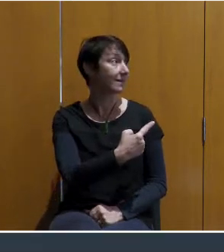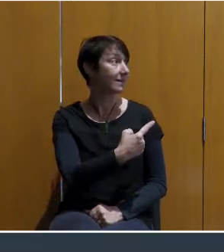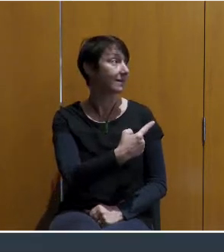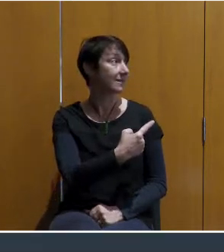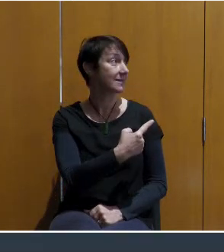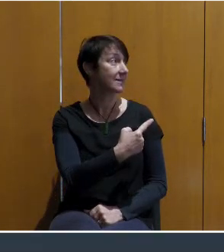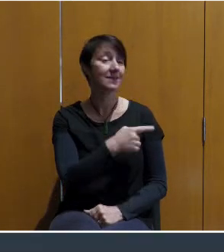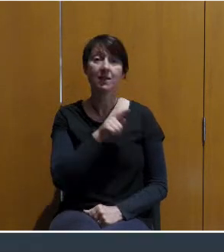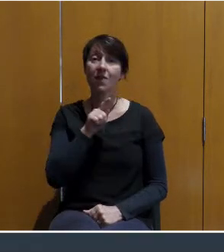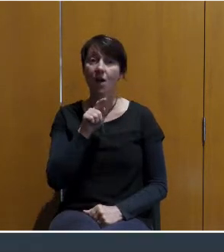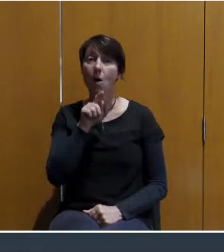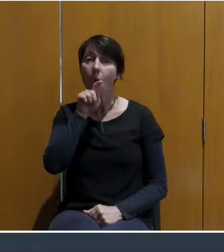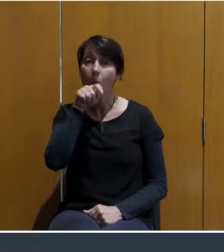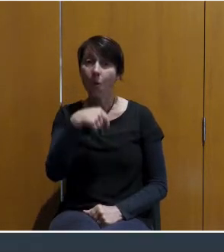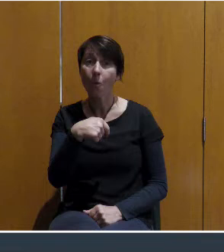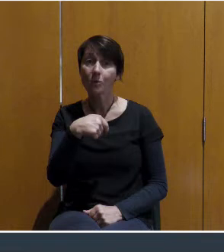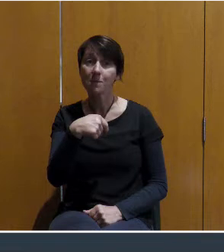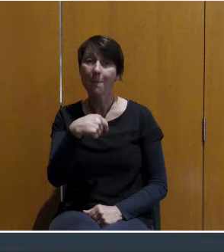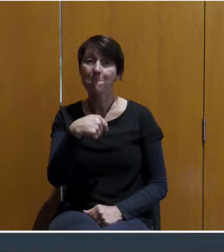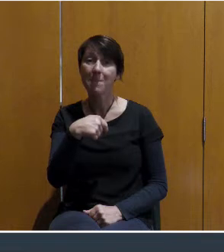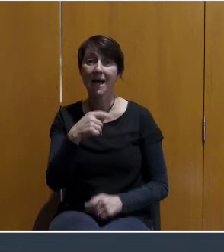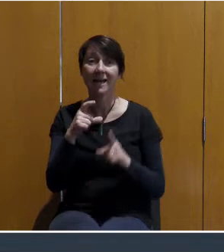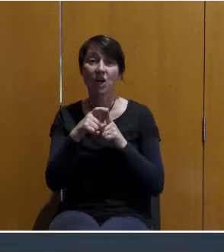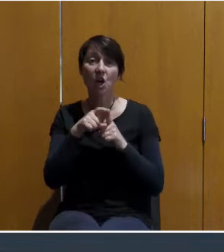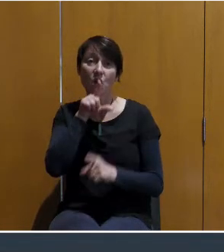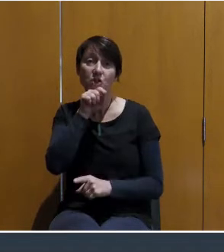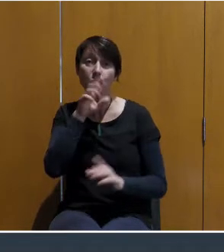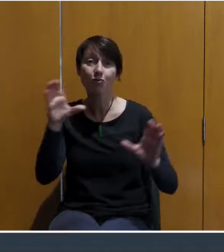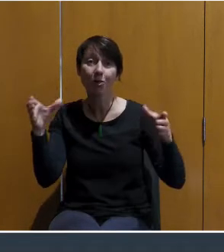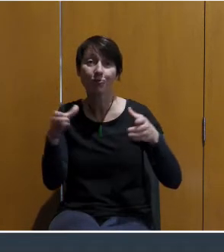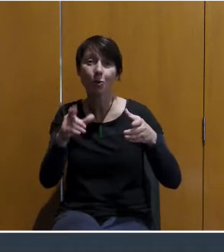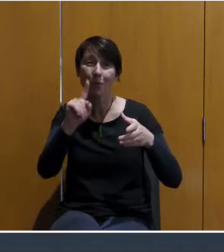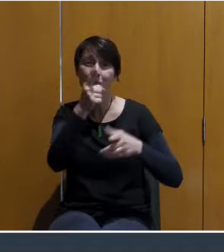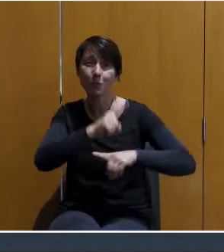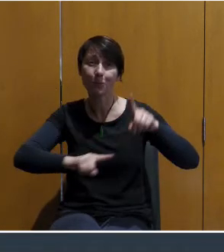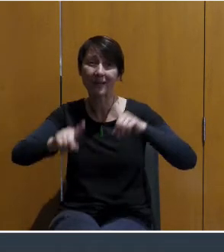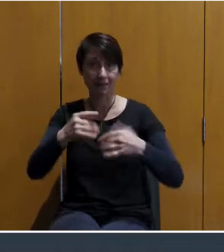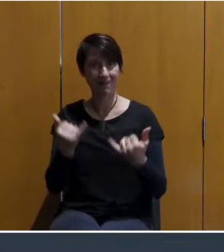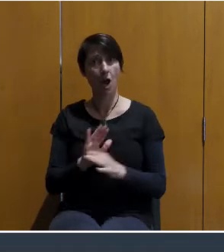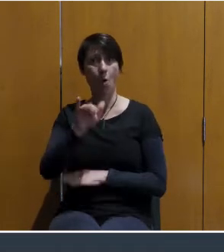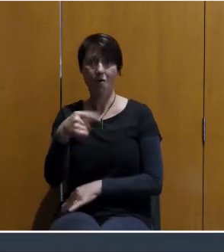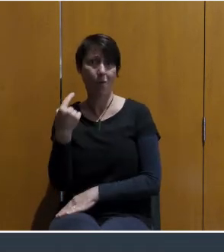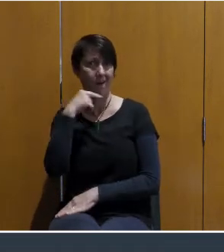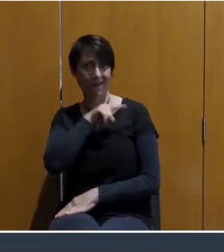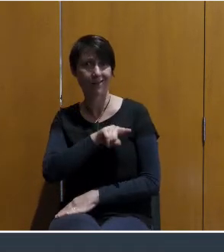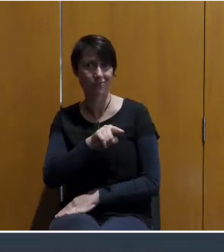Hawke's Bay Dotterel group. We've got over 300 members now. Wow. Our Facebook page, please join.